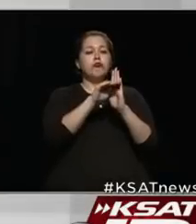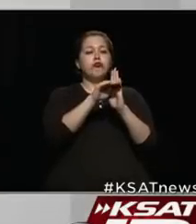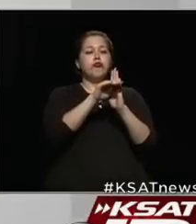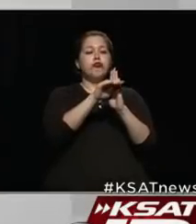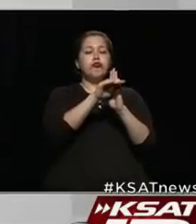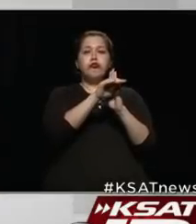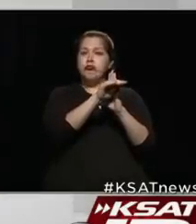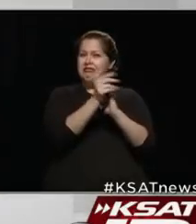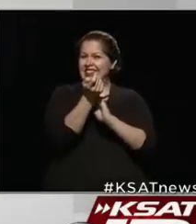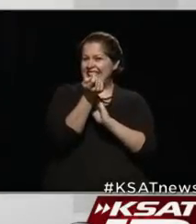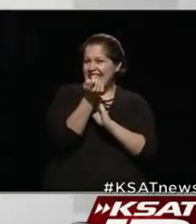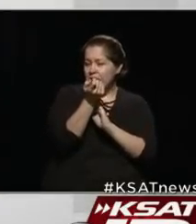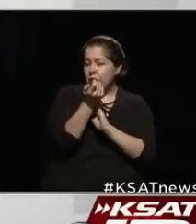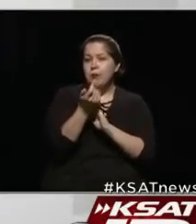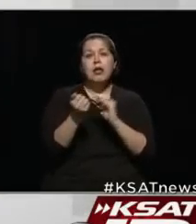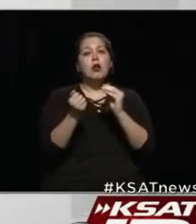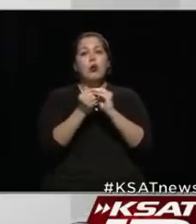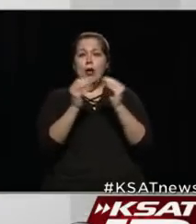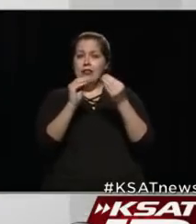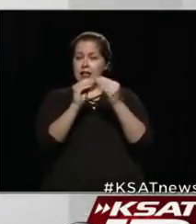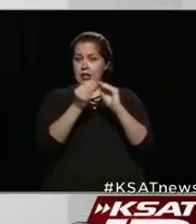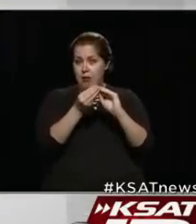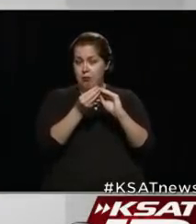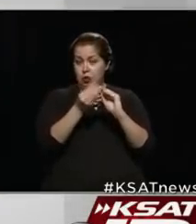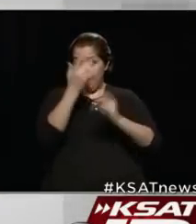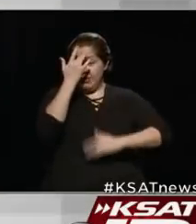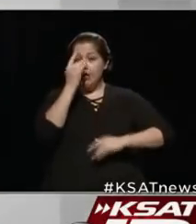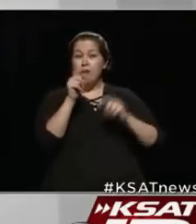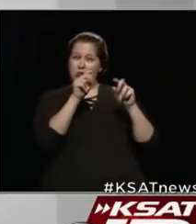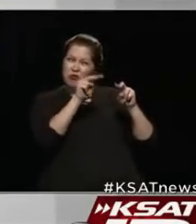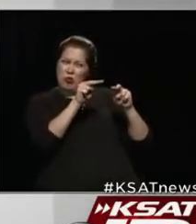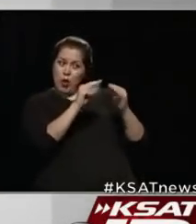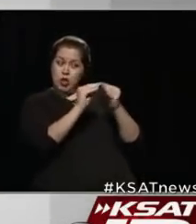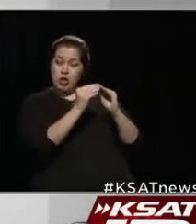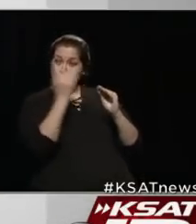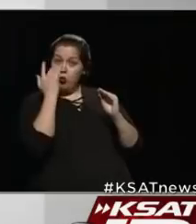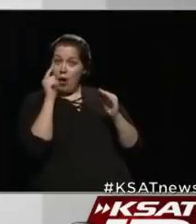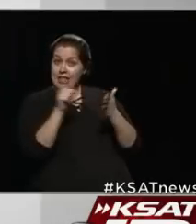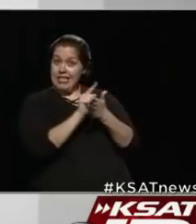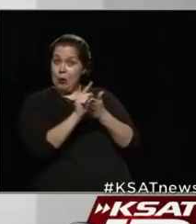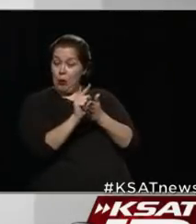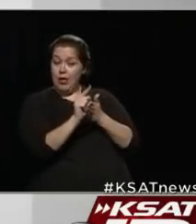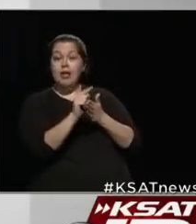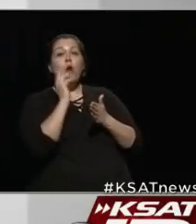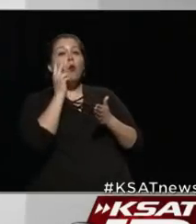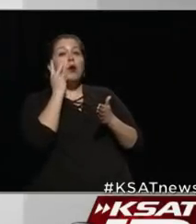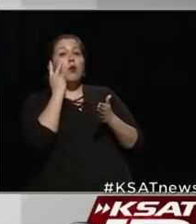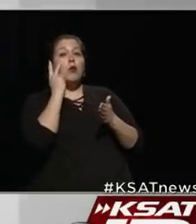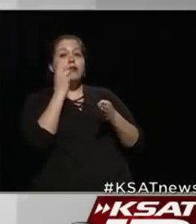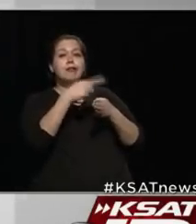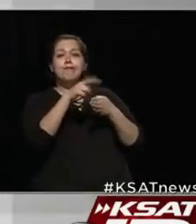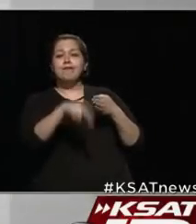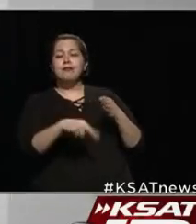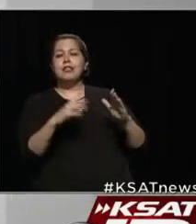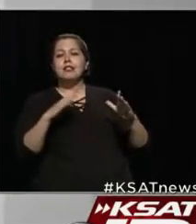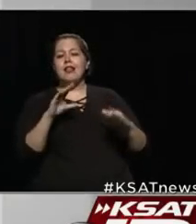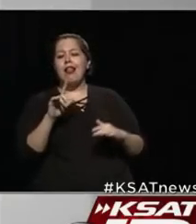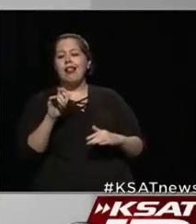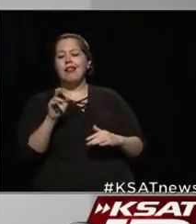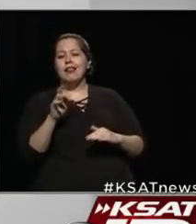on those cases. But, again, we're watching those numbers because this week is where we see the results from our Labor Day weekend.